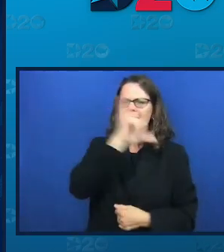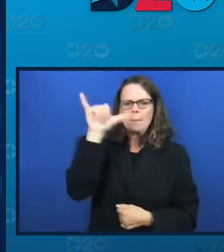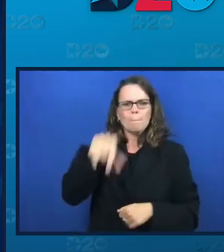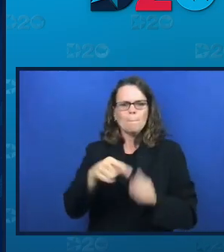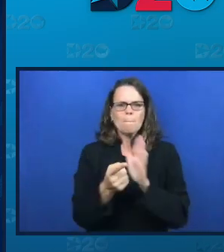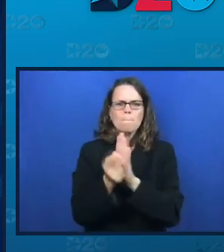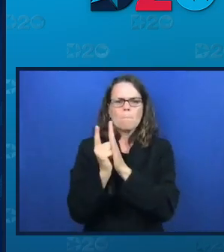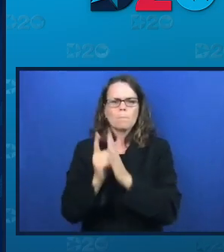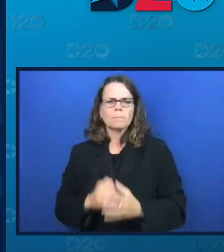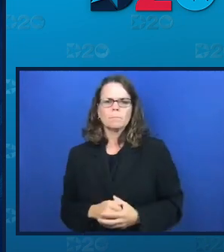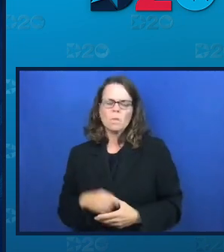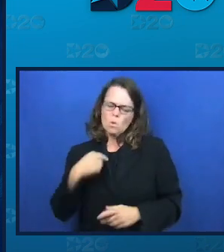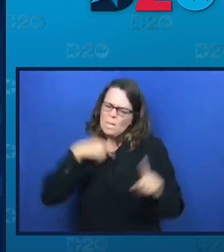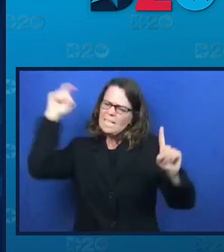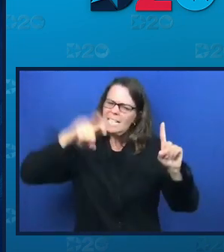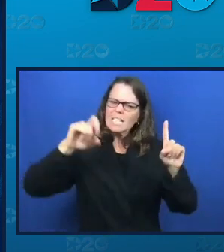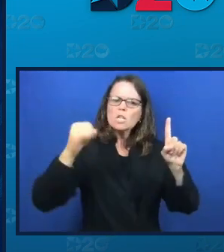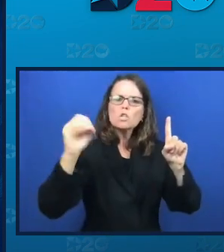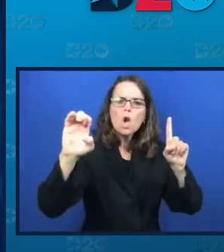and Kamala Harris.